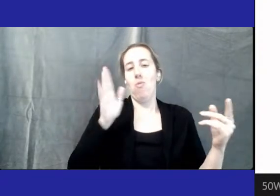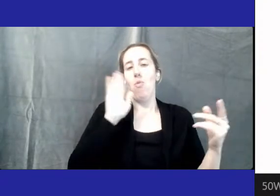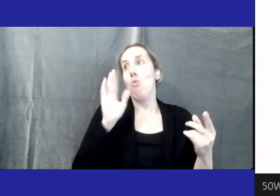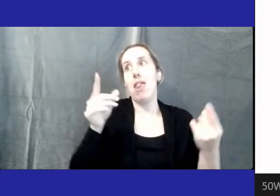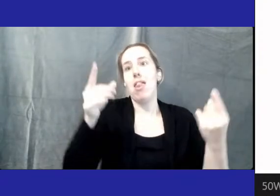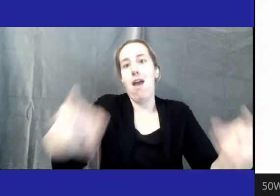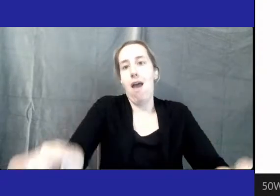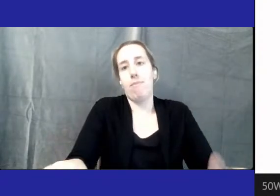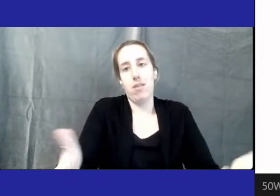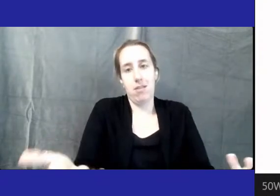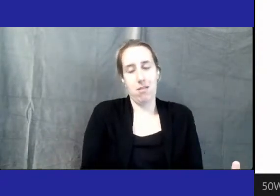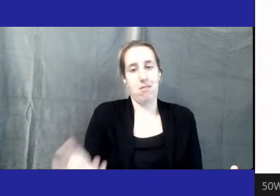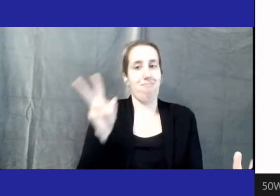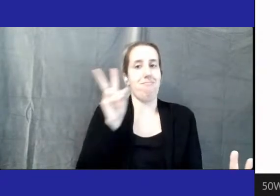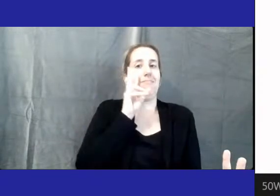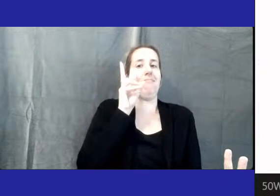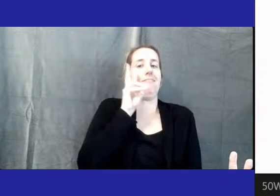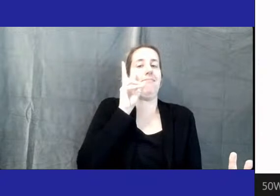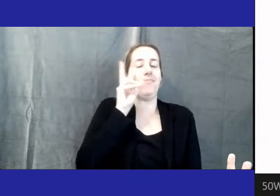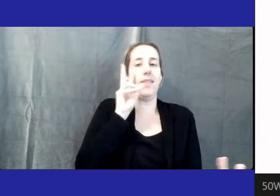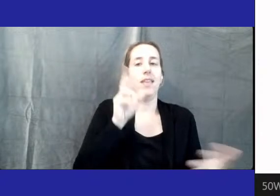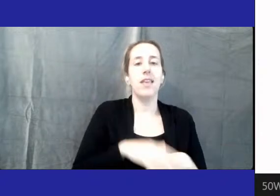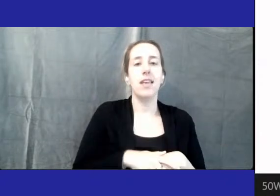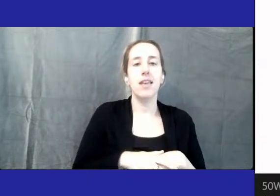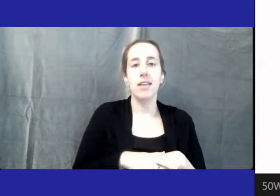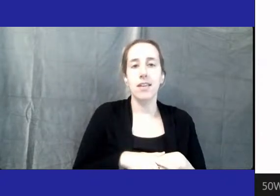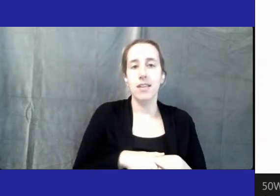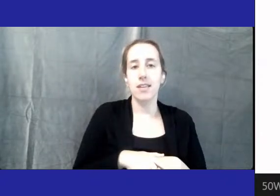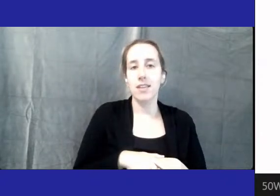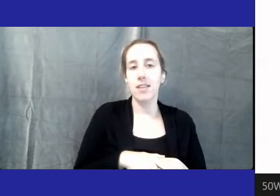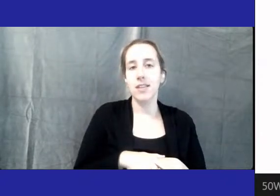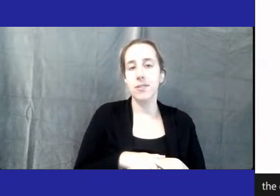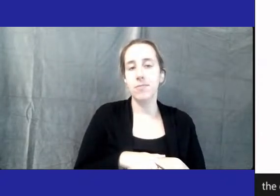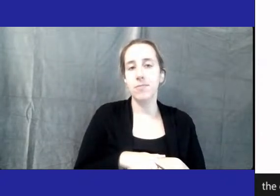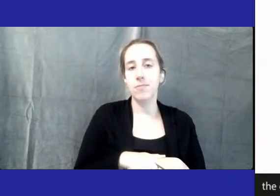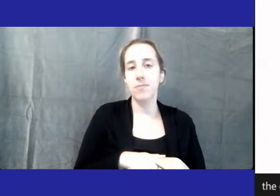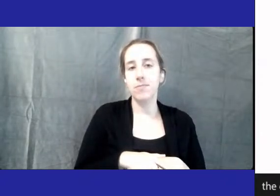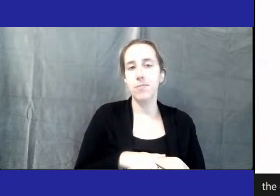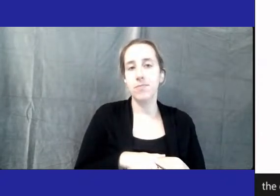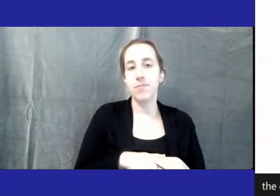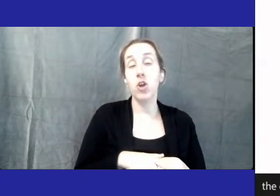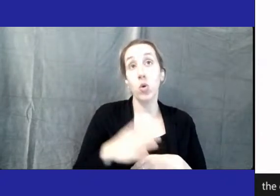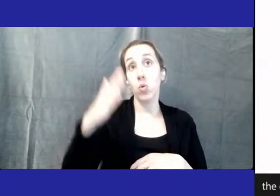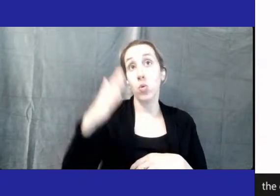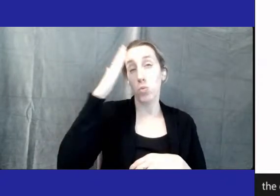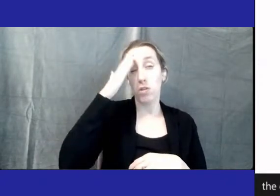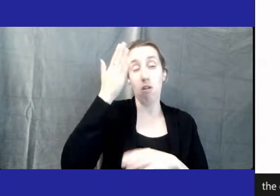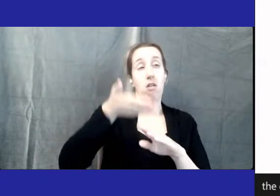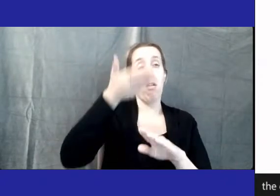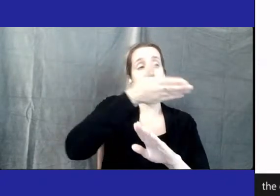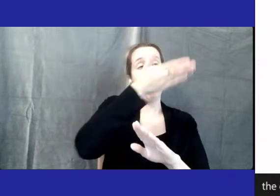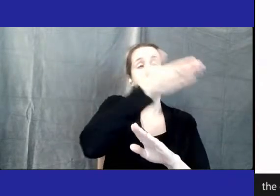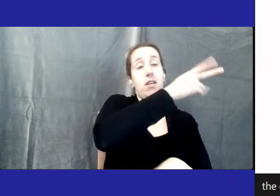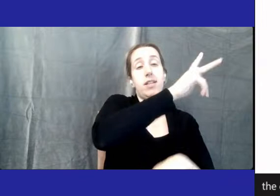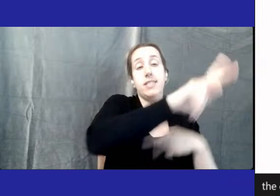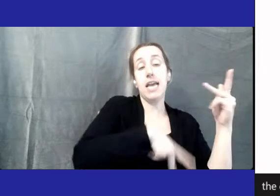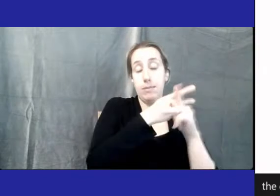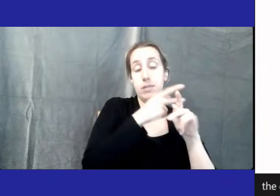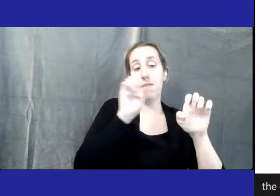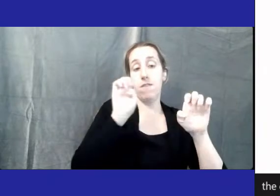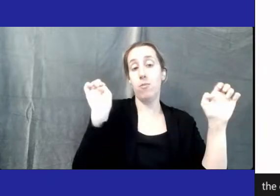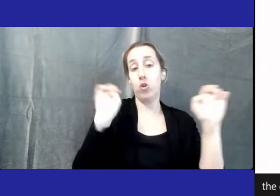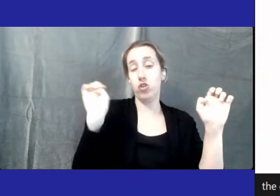sort of useful sign of the kinds of emergencies, it came, I understand, I wasn't yet